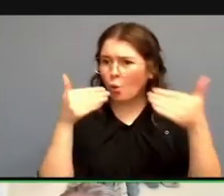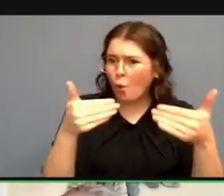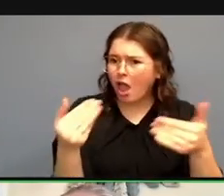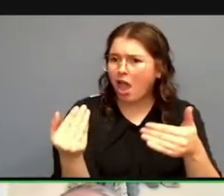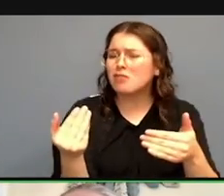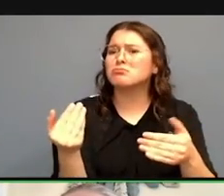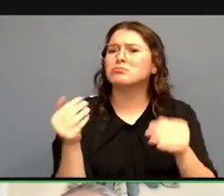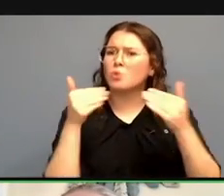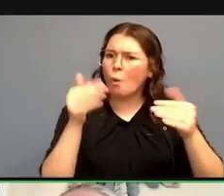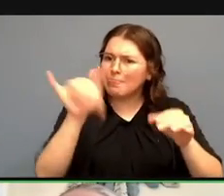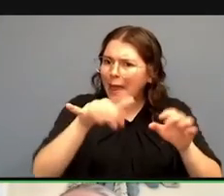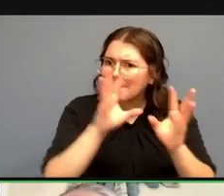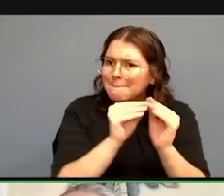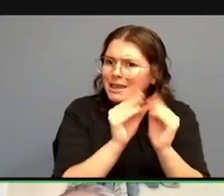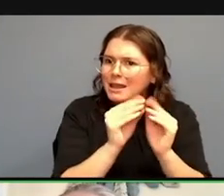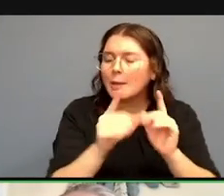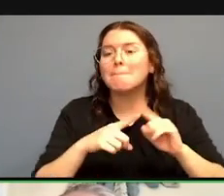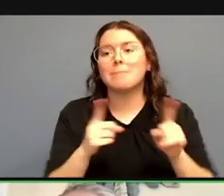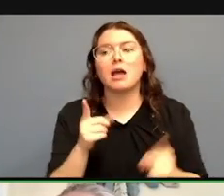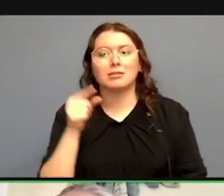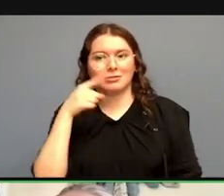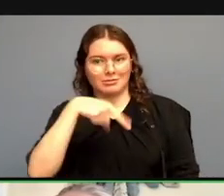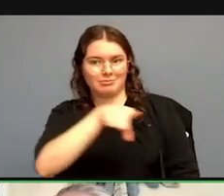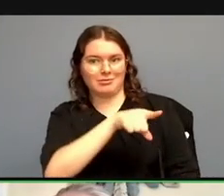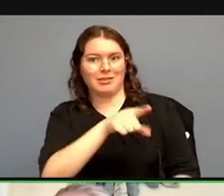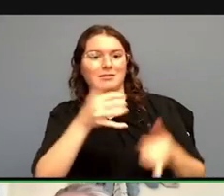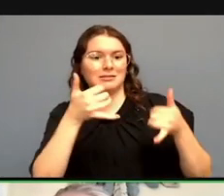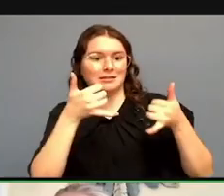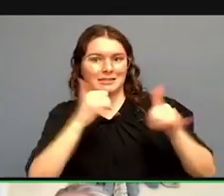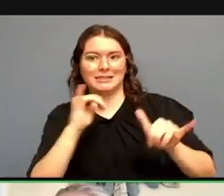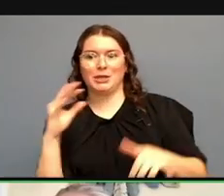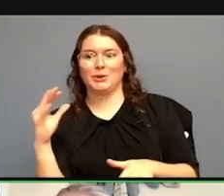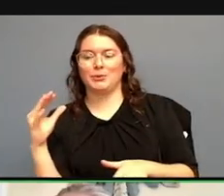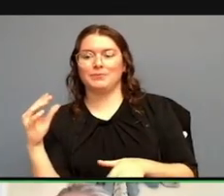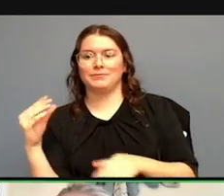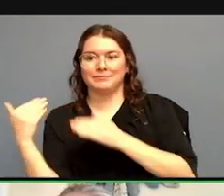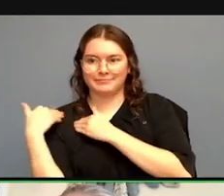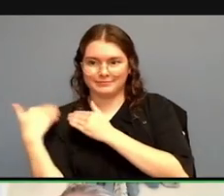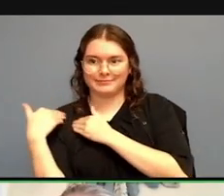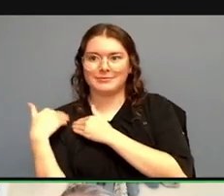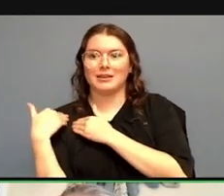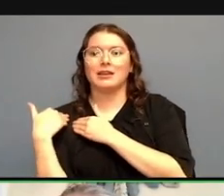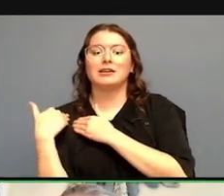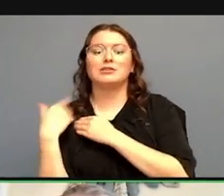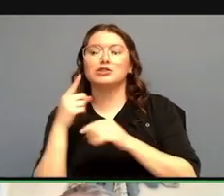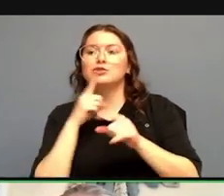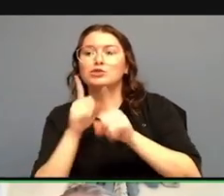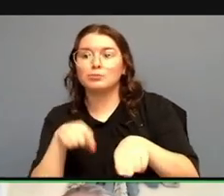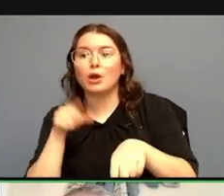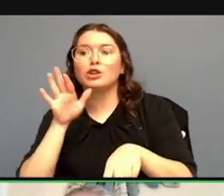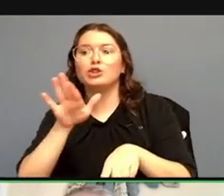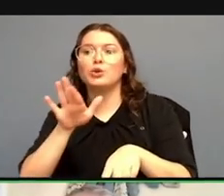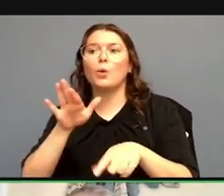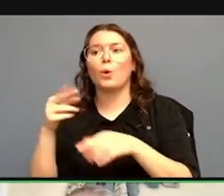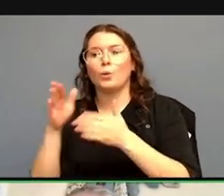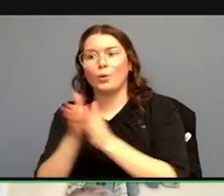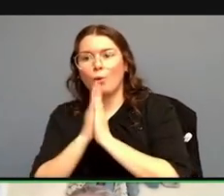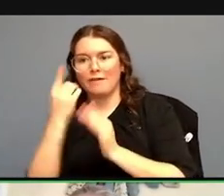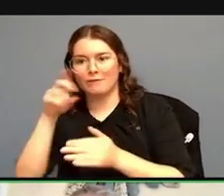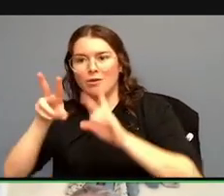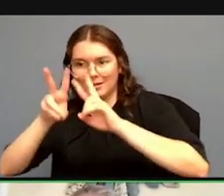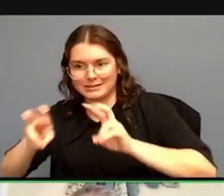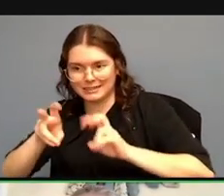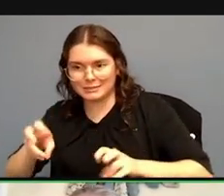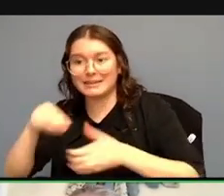meeting. However, they're still obligated to respond to your requests for assessment within 15 days. And holding